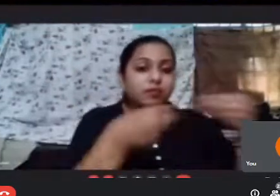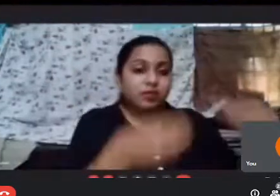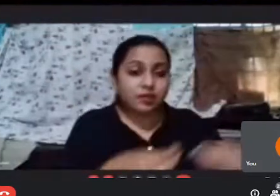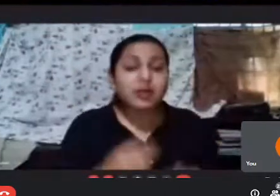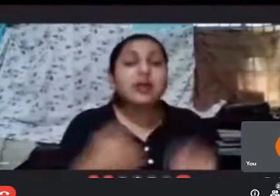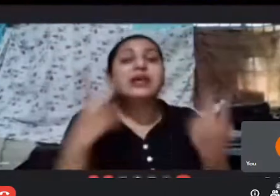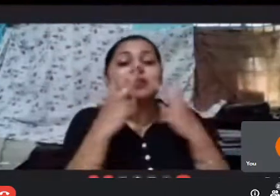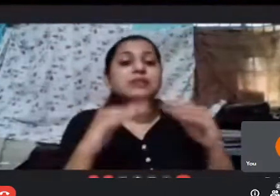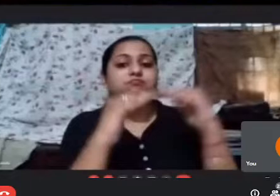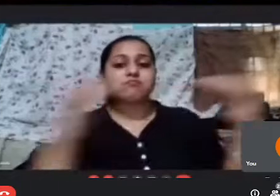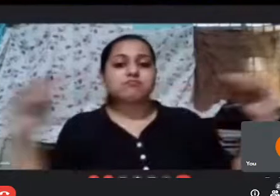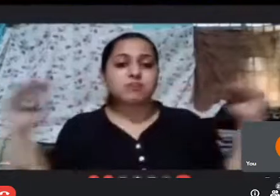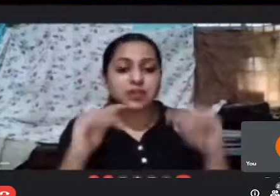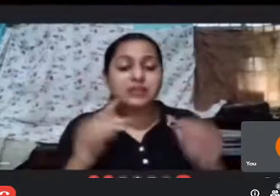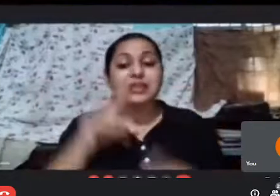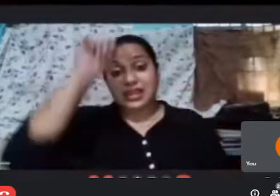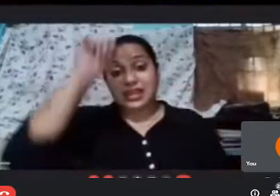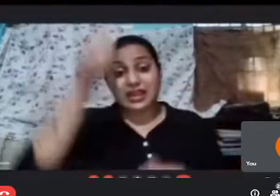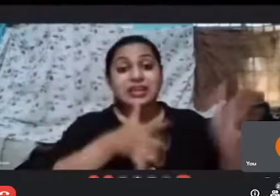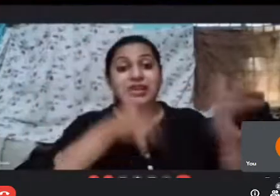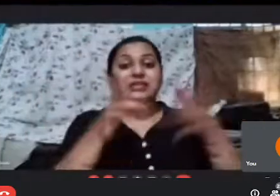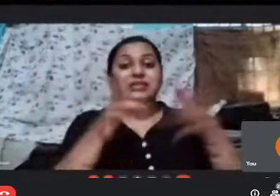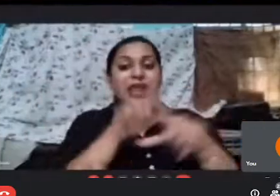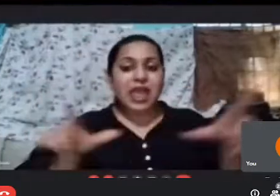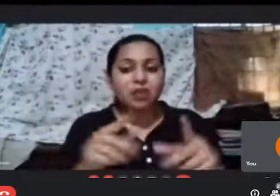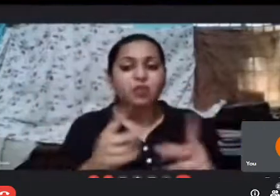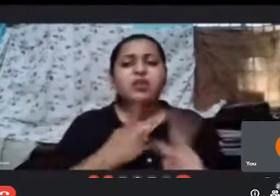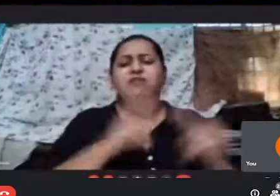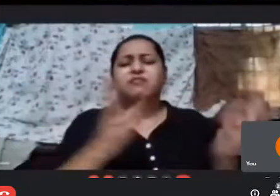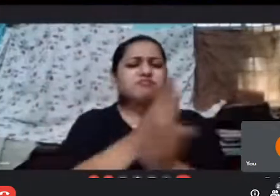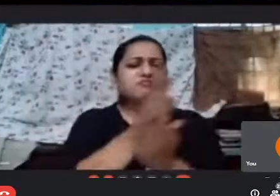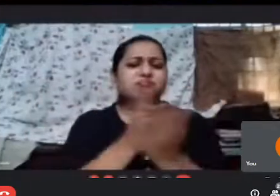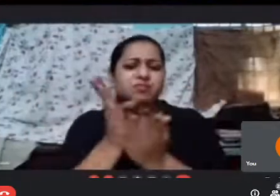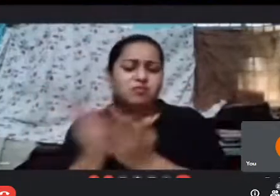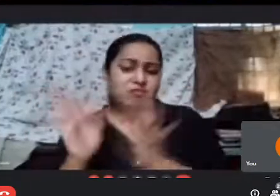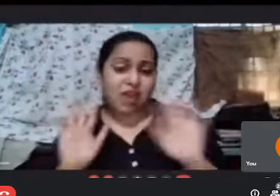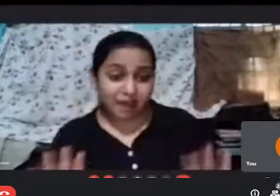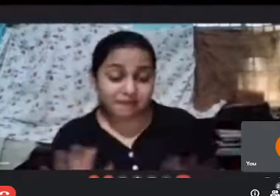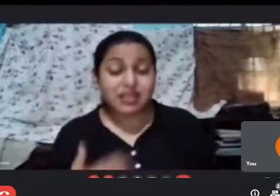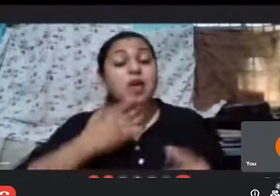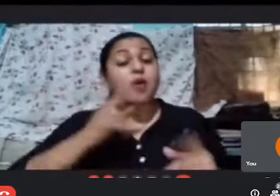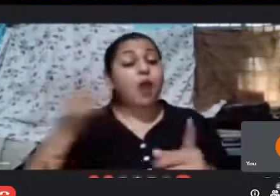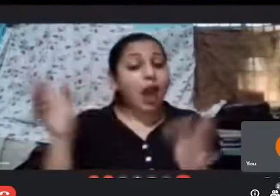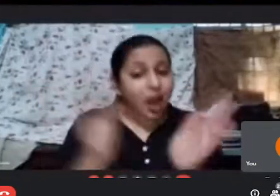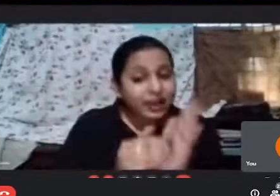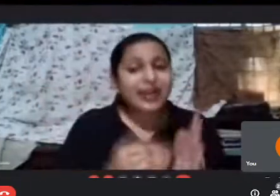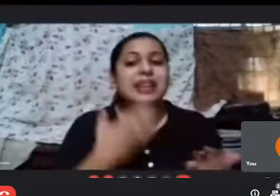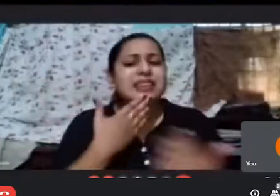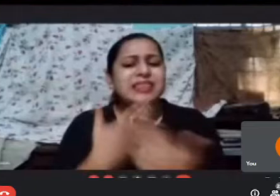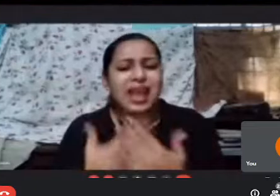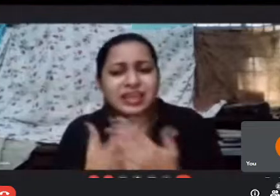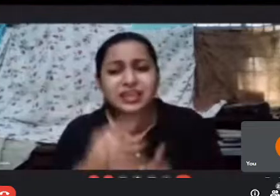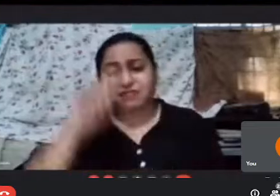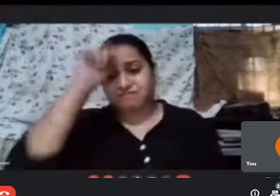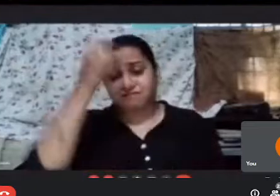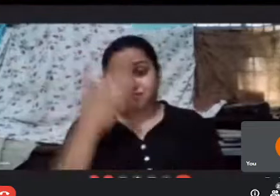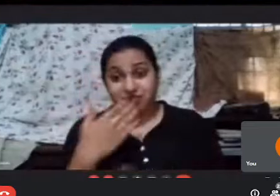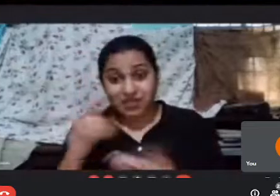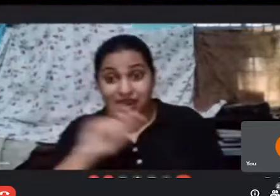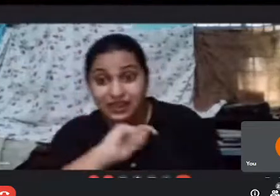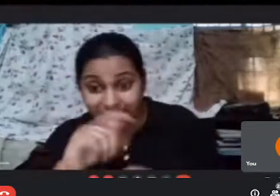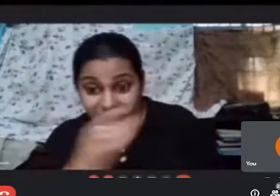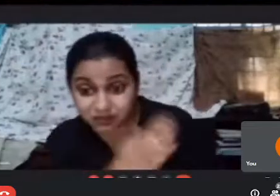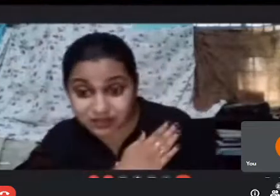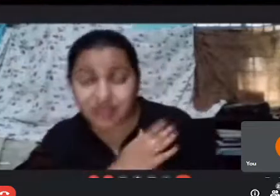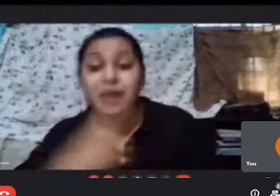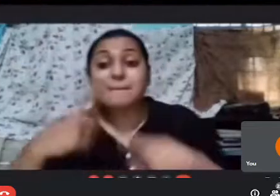language and its varieties. Once again, we are thankful to Professor Ulrike Seshan and her team for sharing their valuable